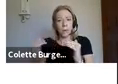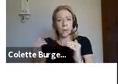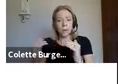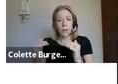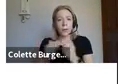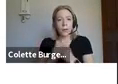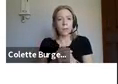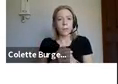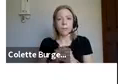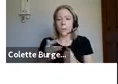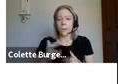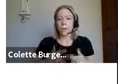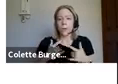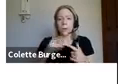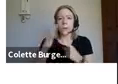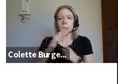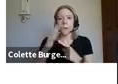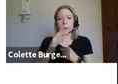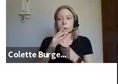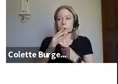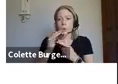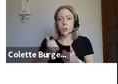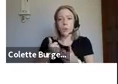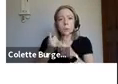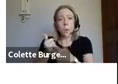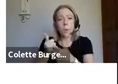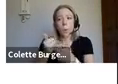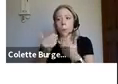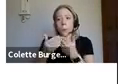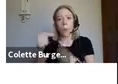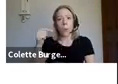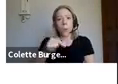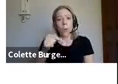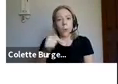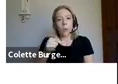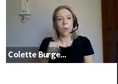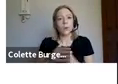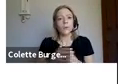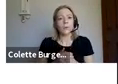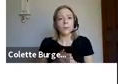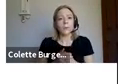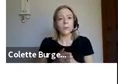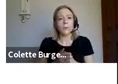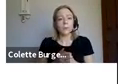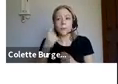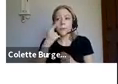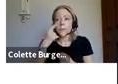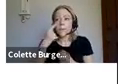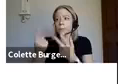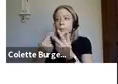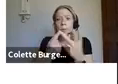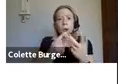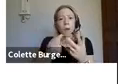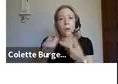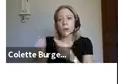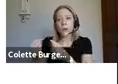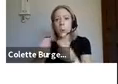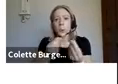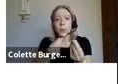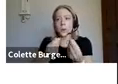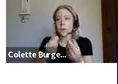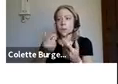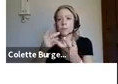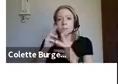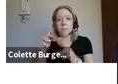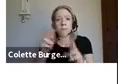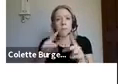really important to give more and support domestic financing by leveraging funds from other sources and looking at things like progressive